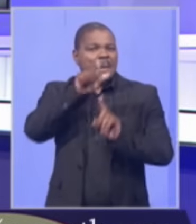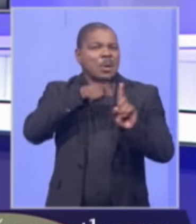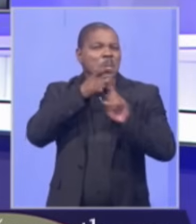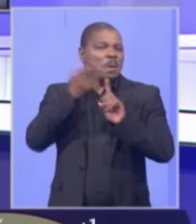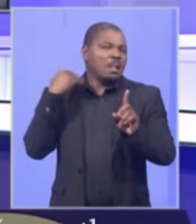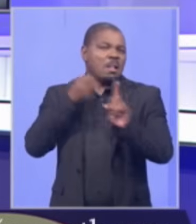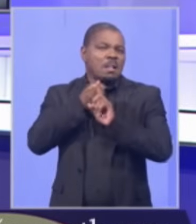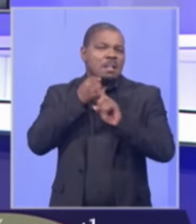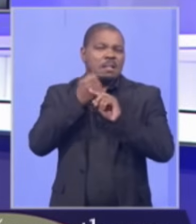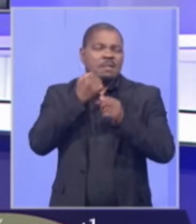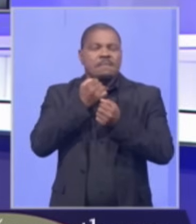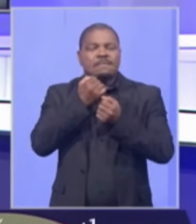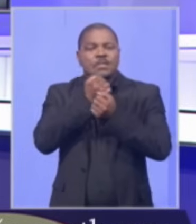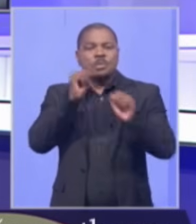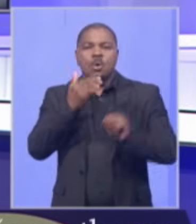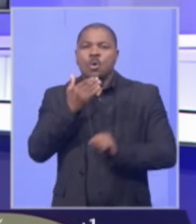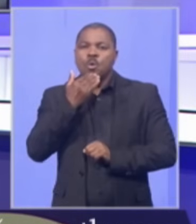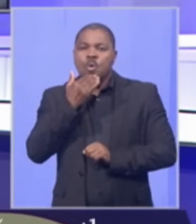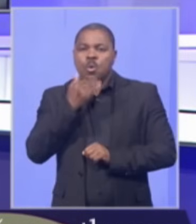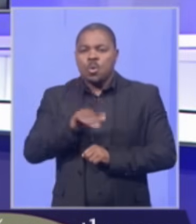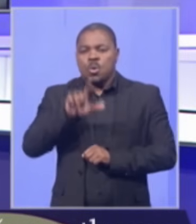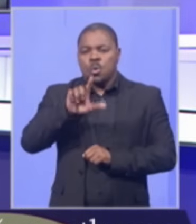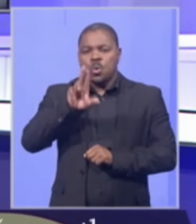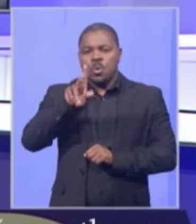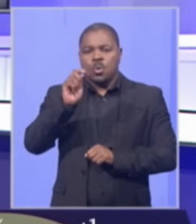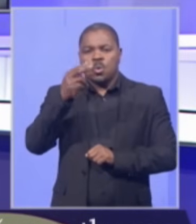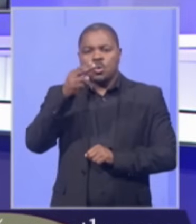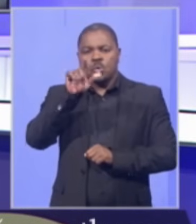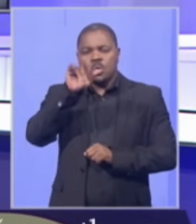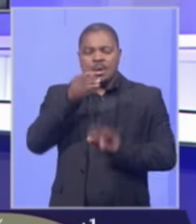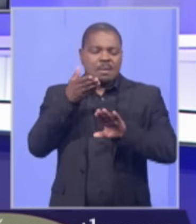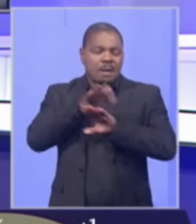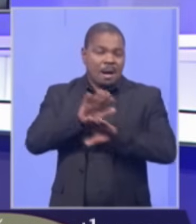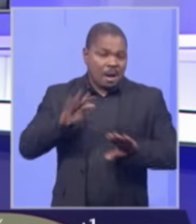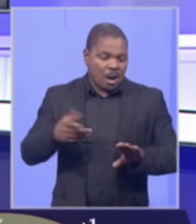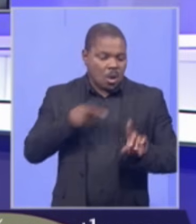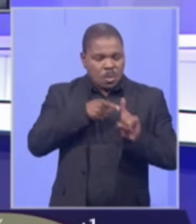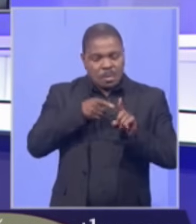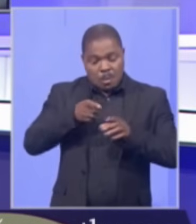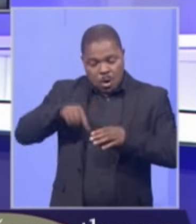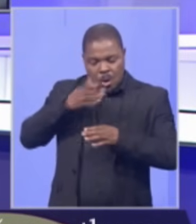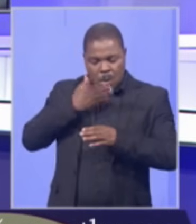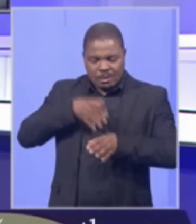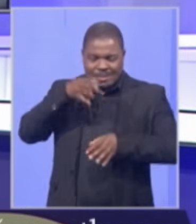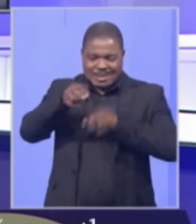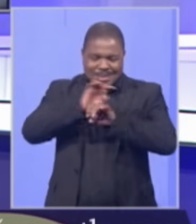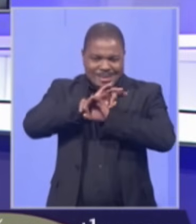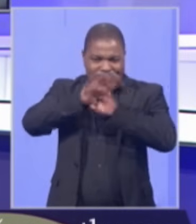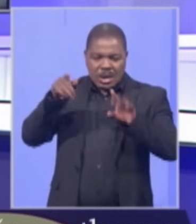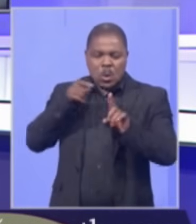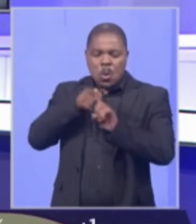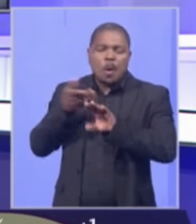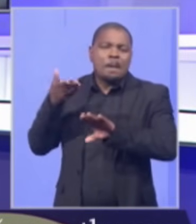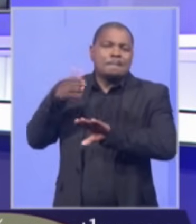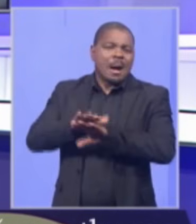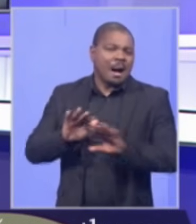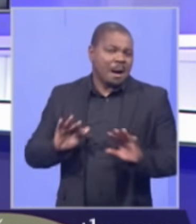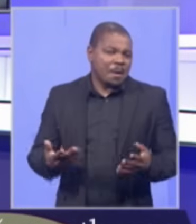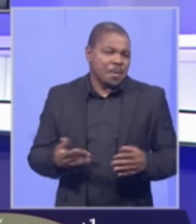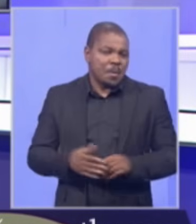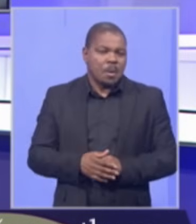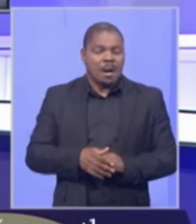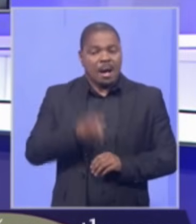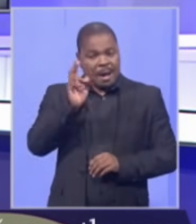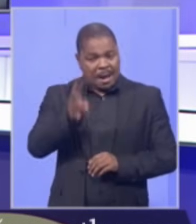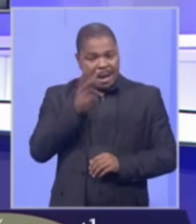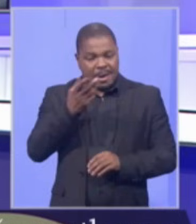tokologo Chief Albert Luthuli seo ba rego se tla bea pepeneneng seo se hlotšego le hula Luthuli. Seo se tšweletše nakong ya go bulwa